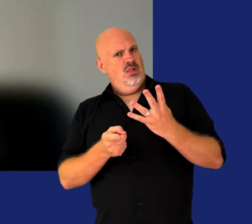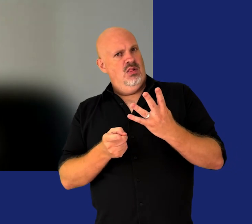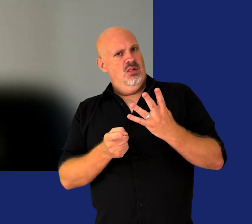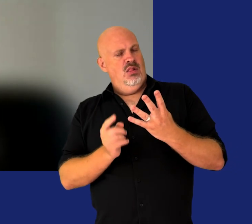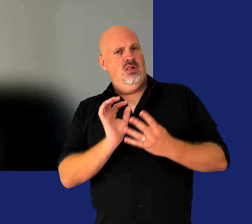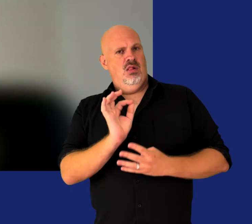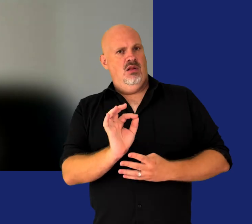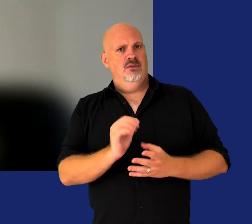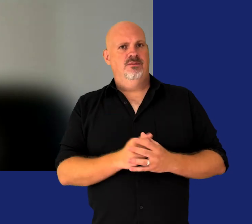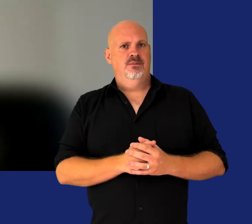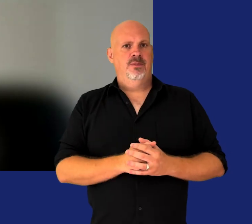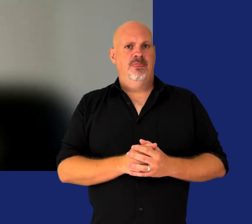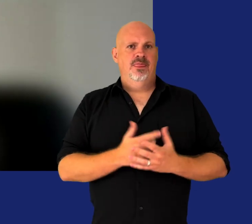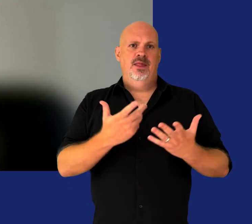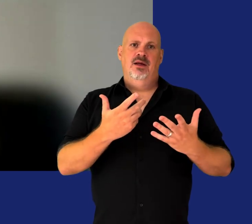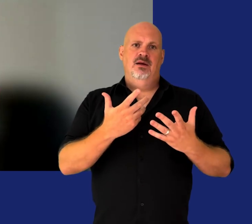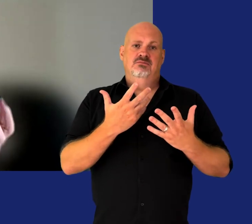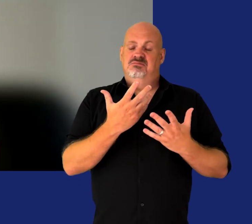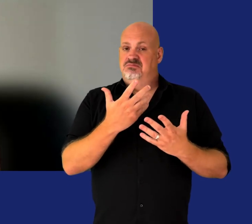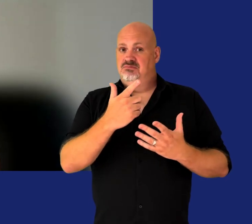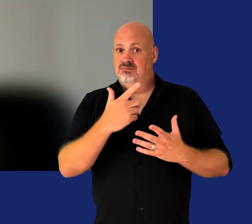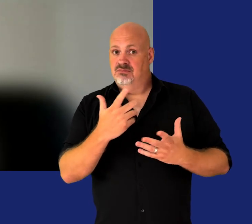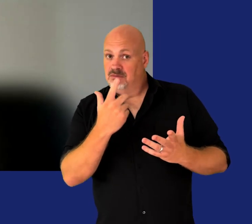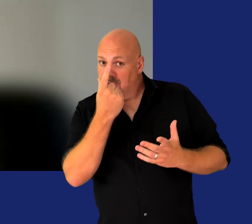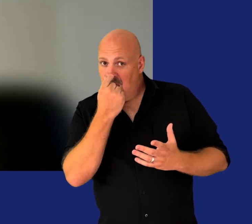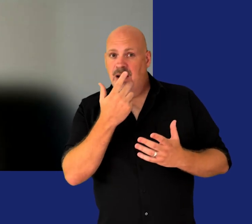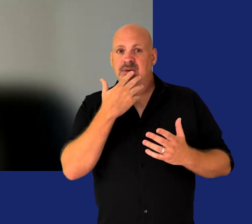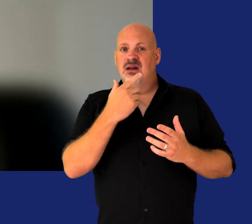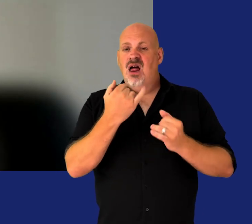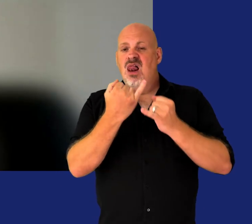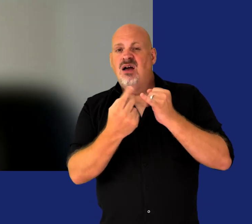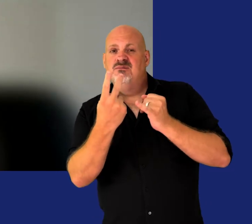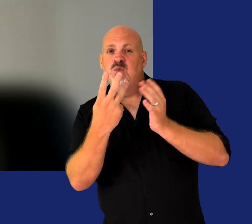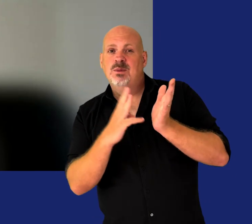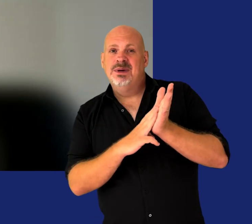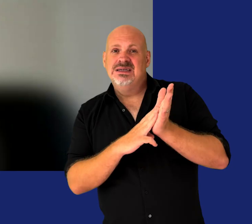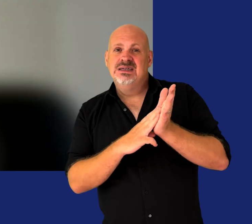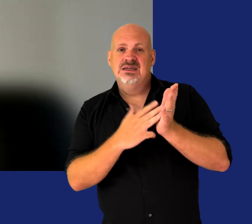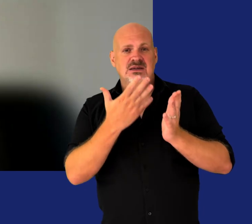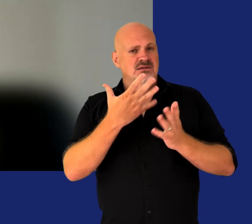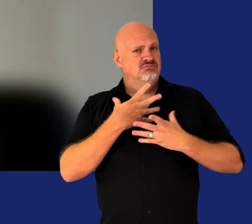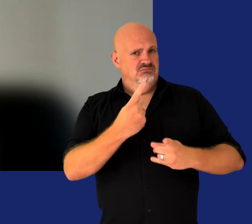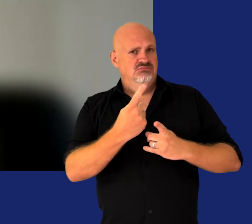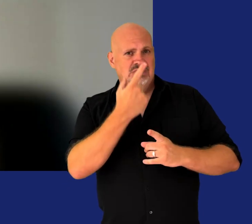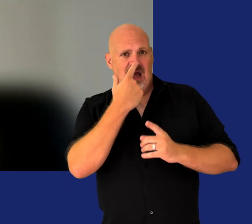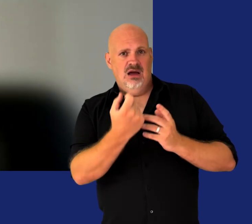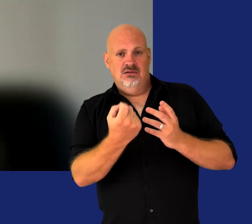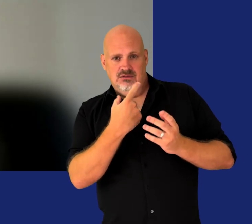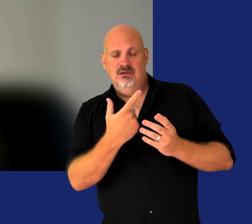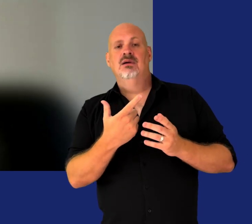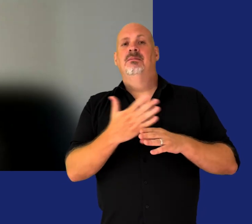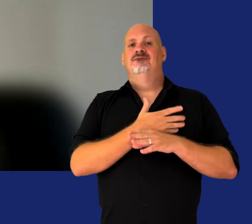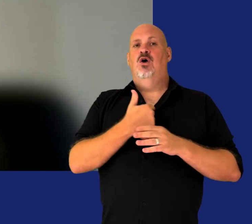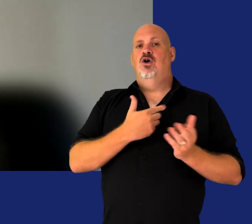you. If you could, so please feel free to chip in just the last couple of minutes